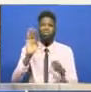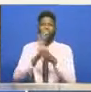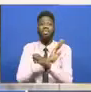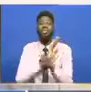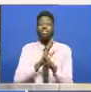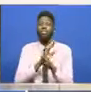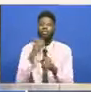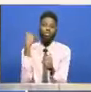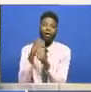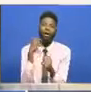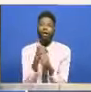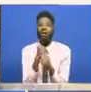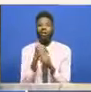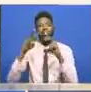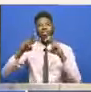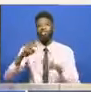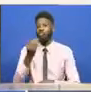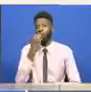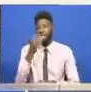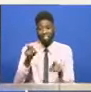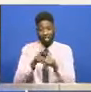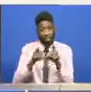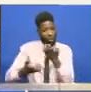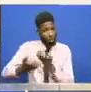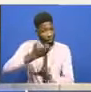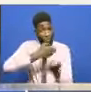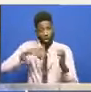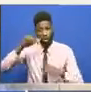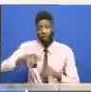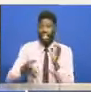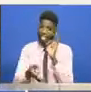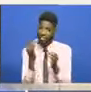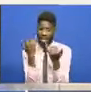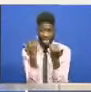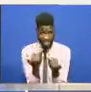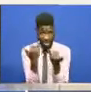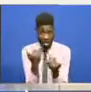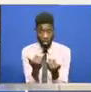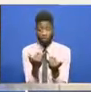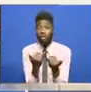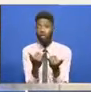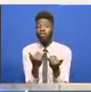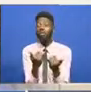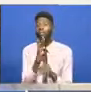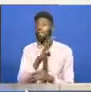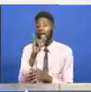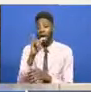available, and the state of the economy is very low. Well, if it is passed, it will be passed by those who feel it is the